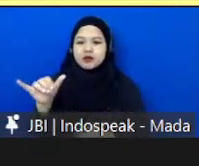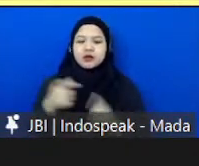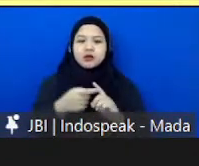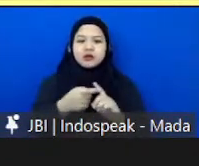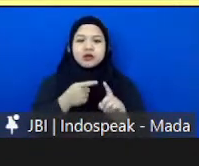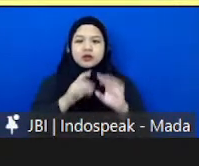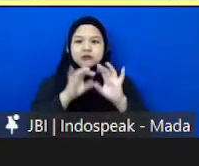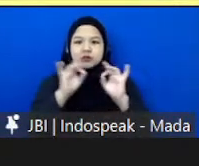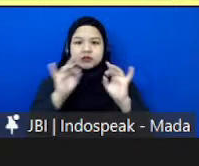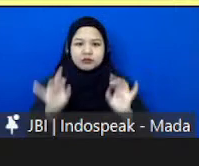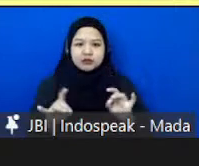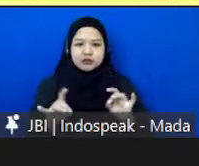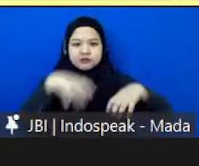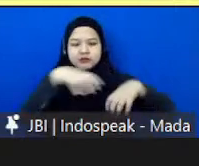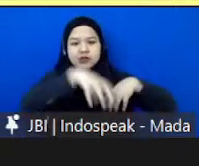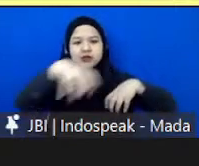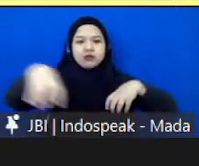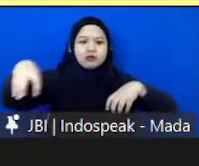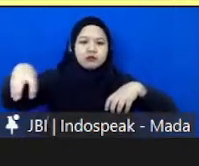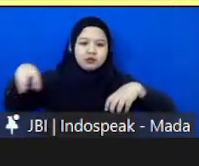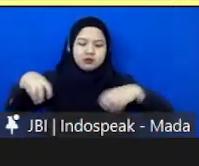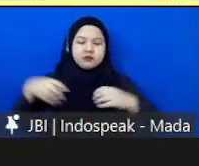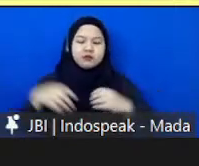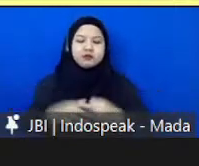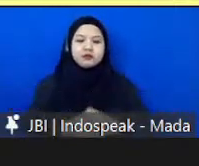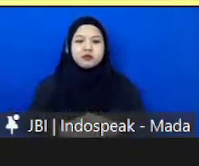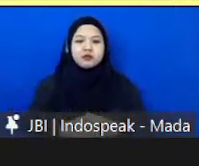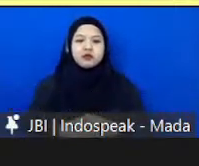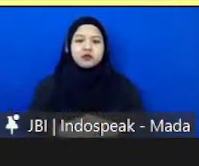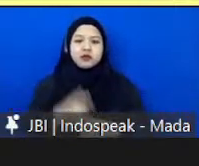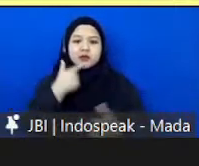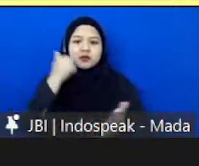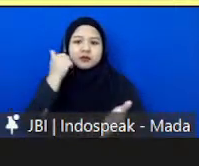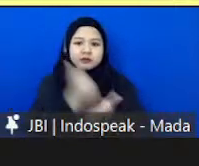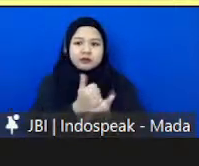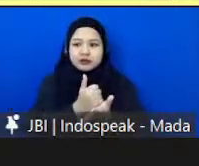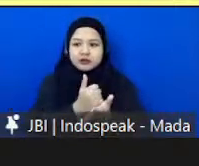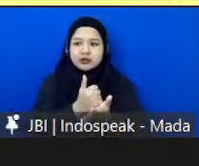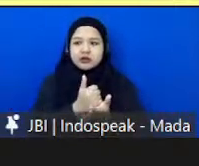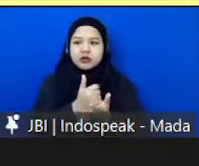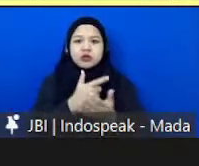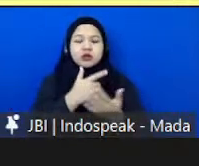areas. And one of the most important